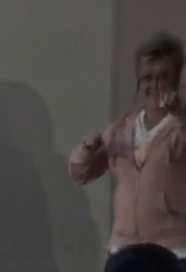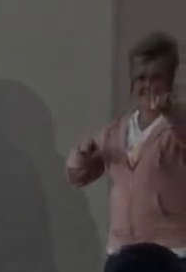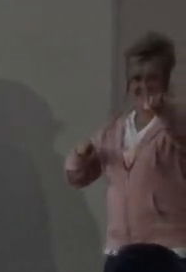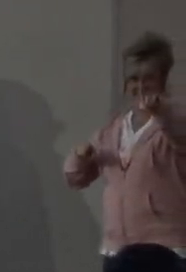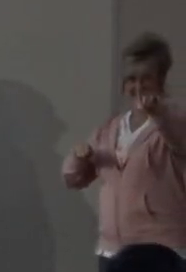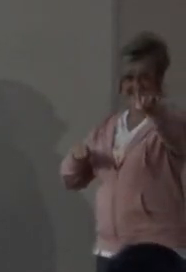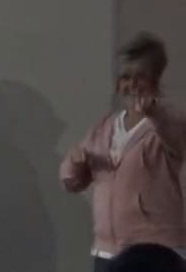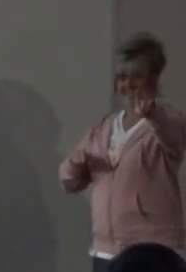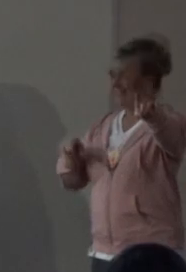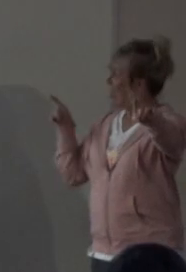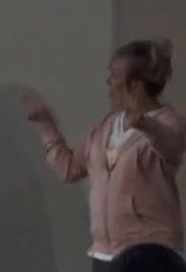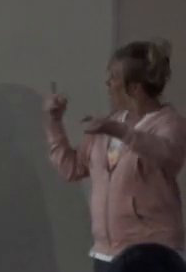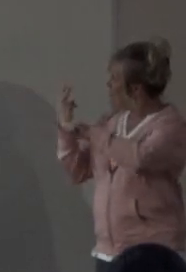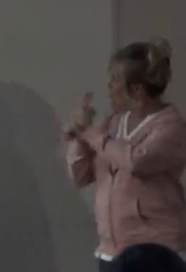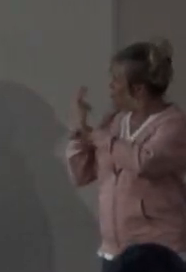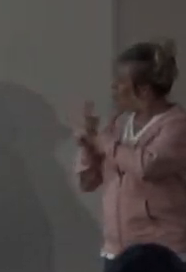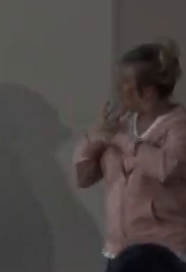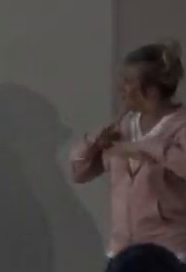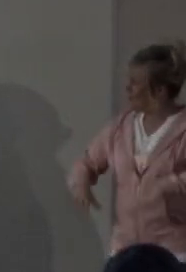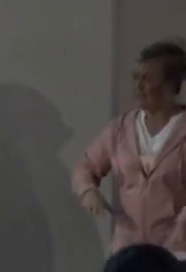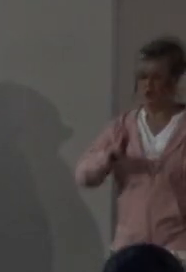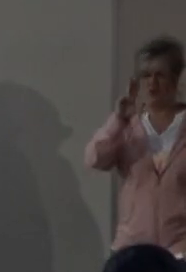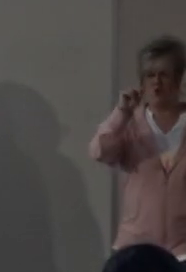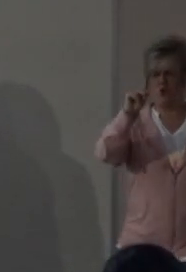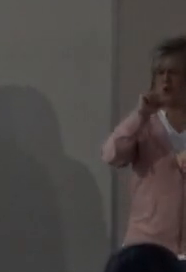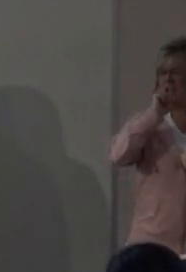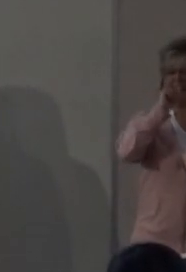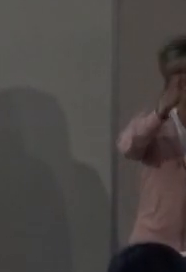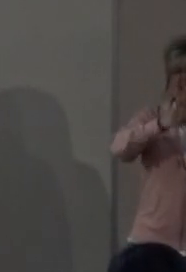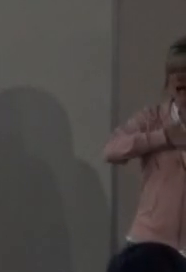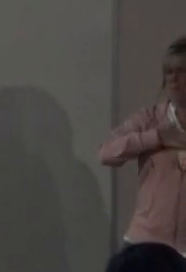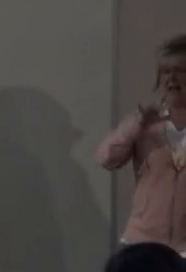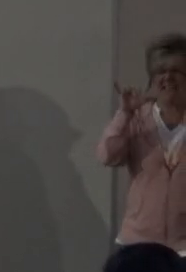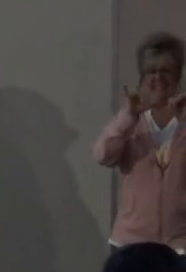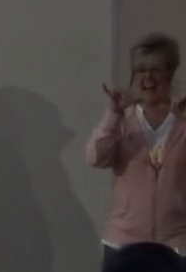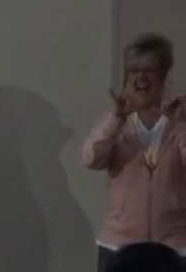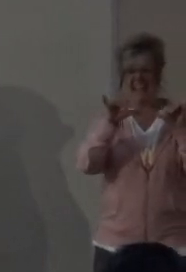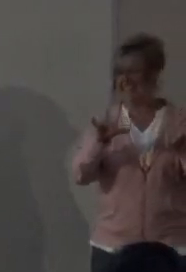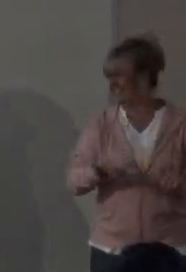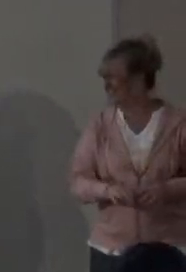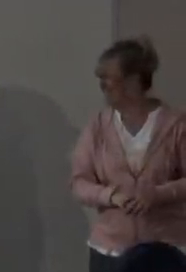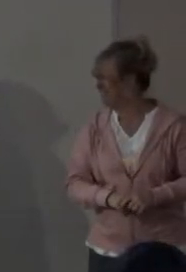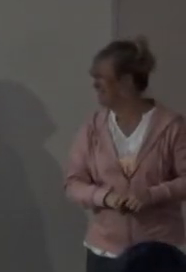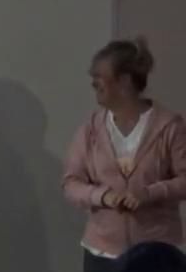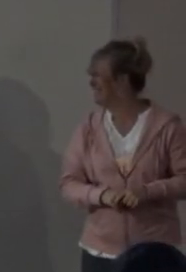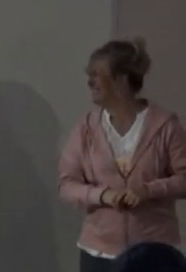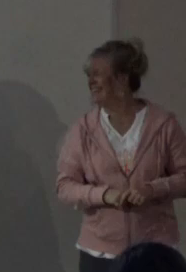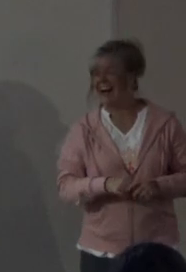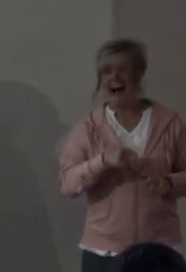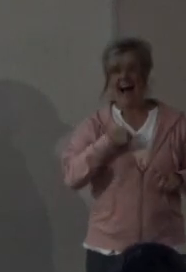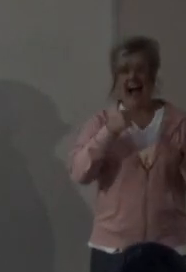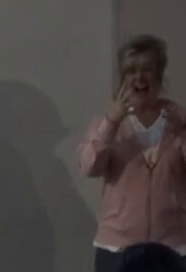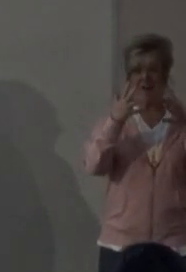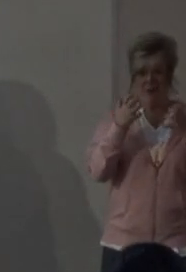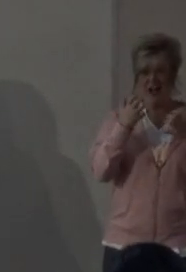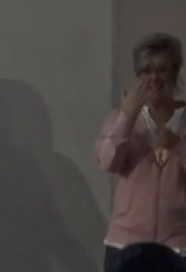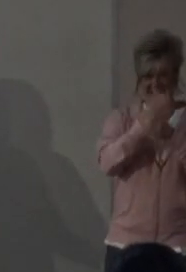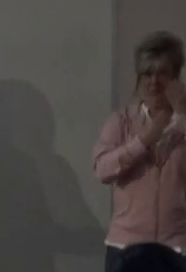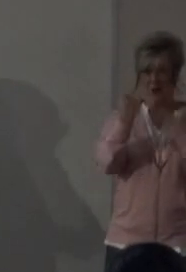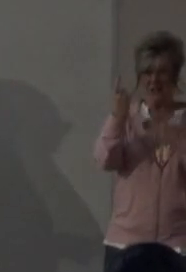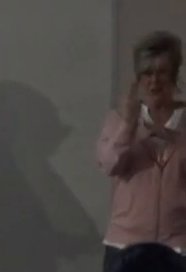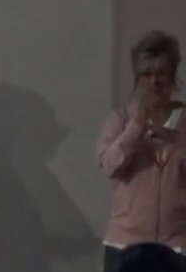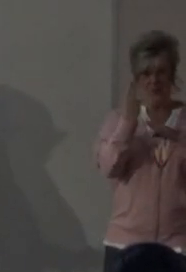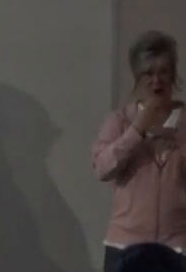Have you worn the dress? No, it's not my size. Oh. Has someone worn the dress? I want to get someone to wear the dress.